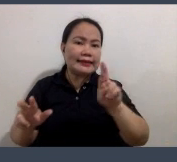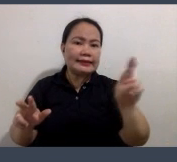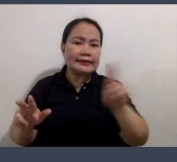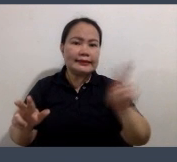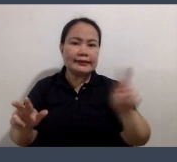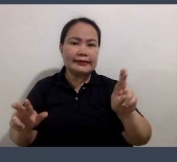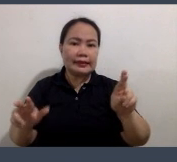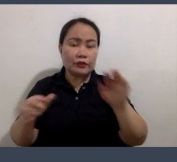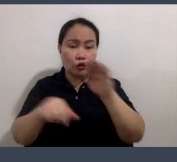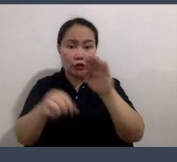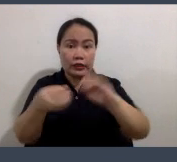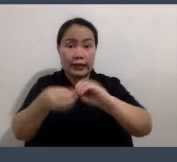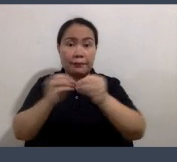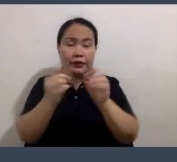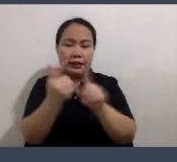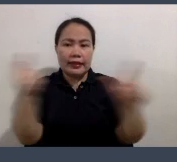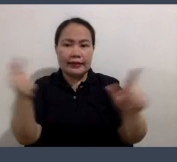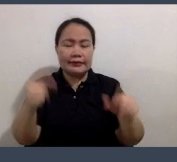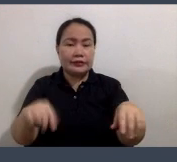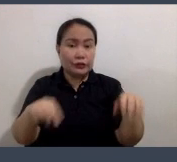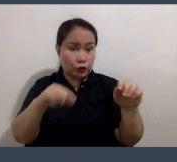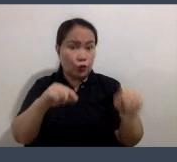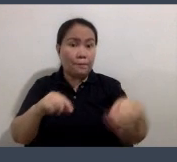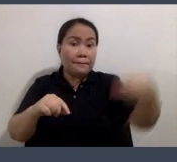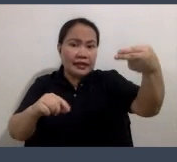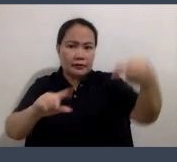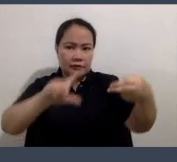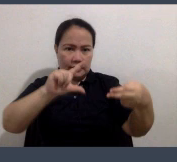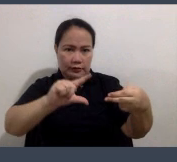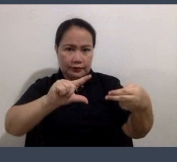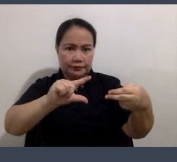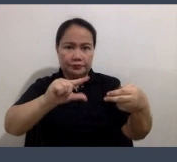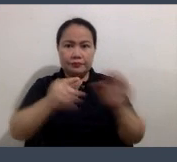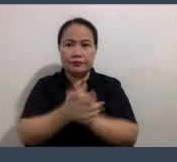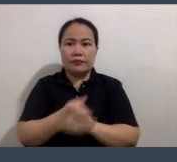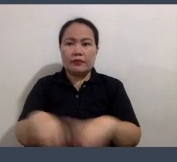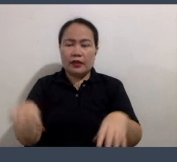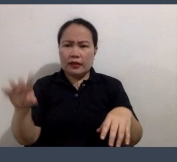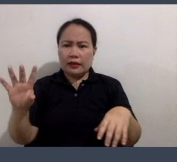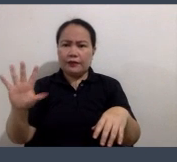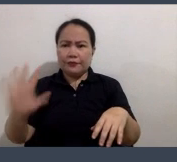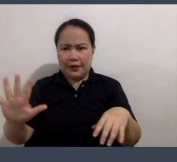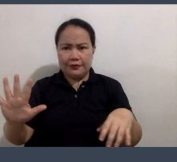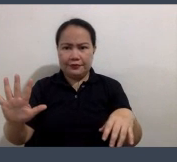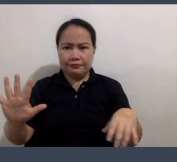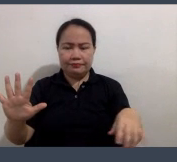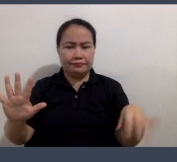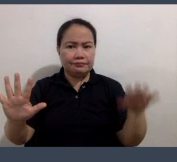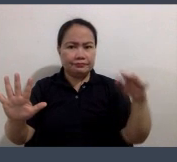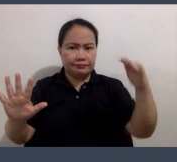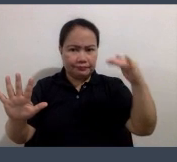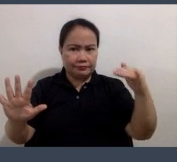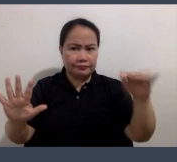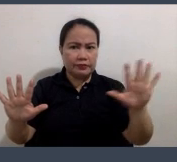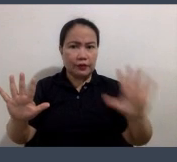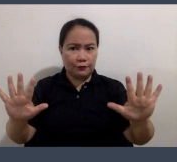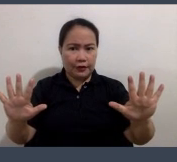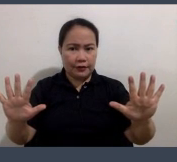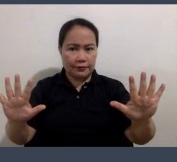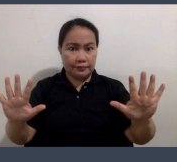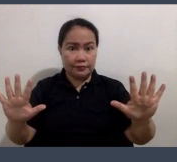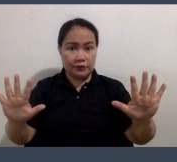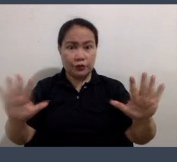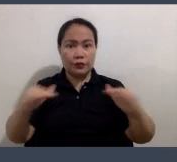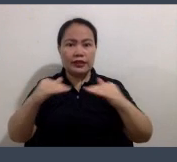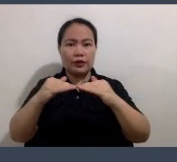sa number line. Next, so I have here 8 minus 3, this is 5. And then 6 minus 1, this is